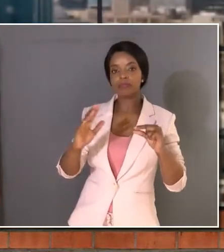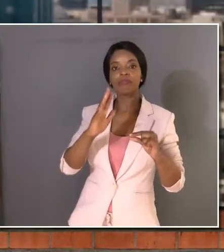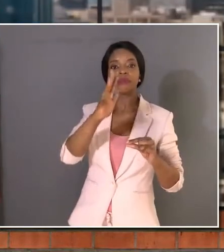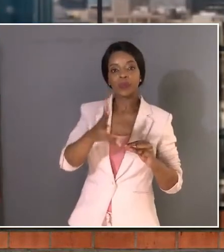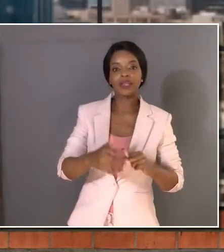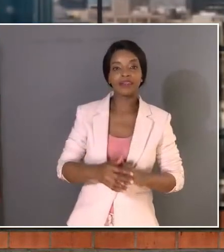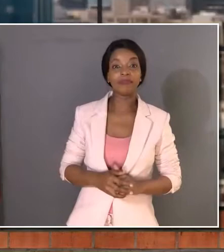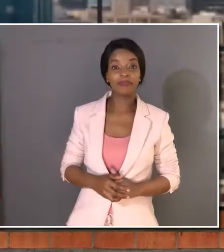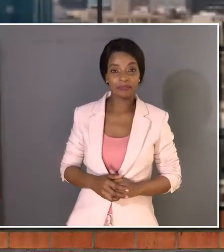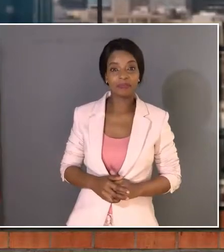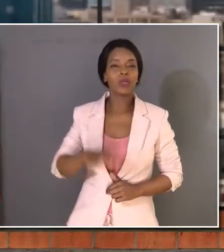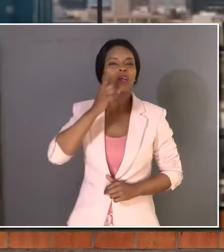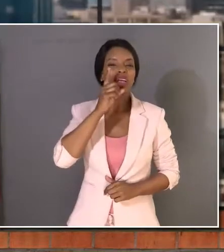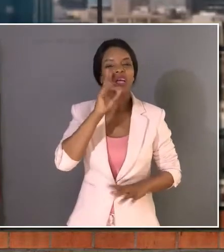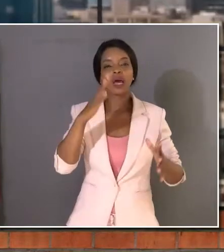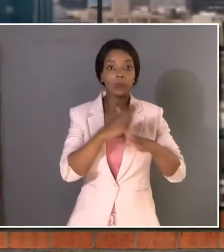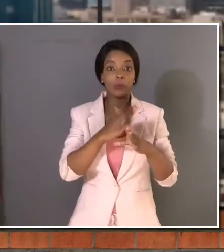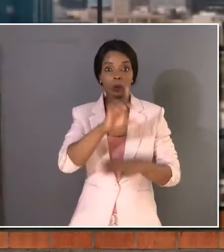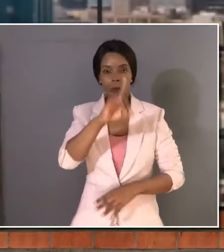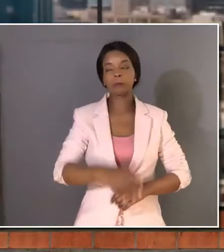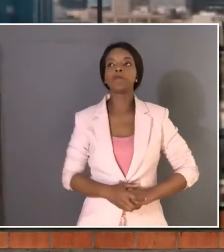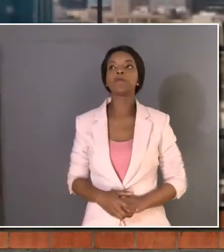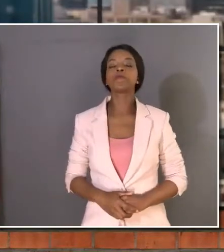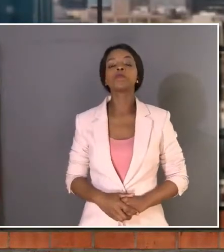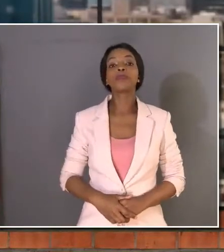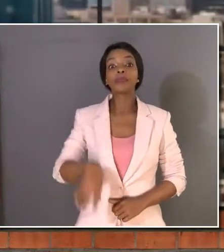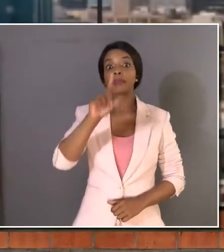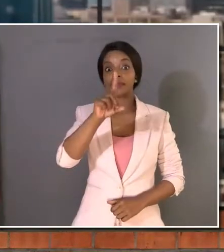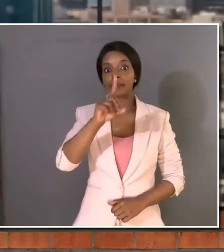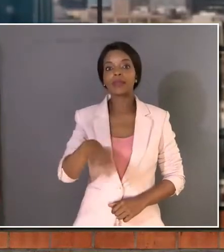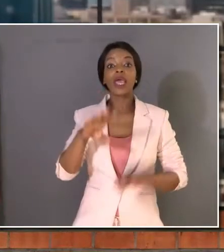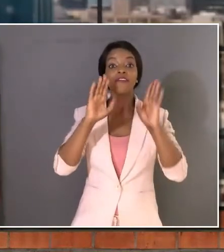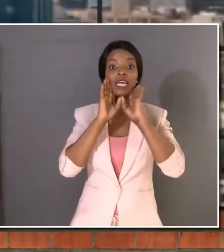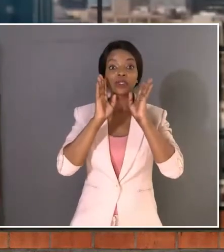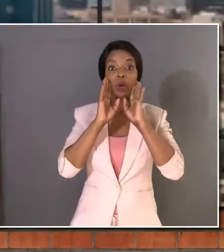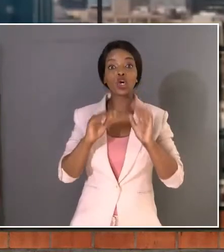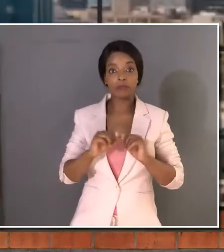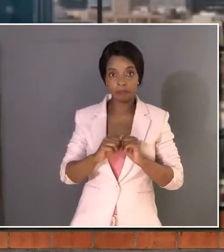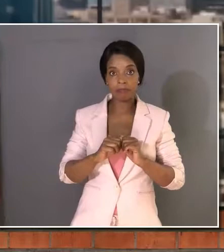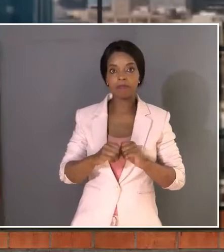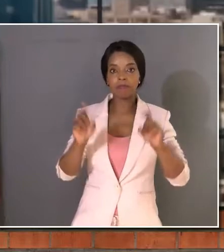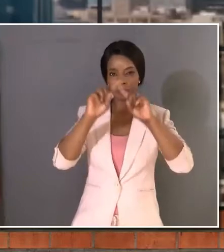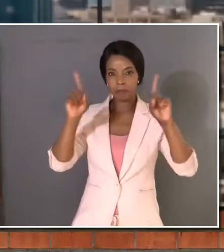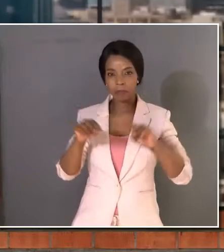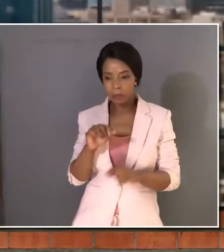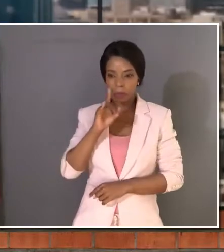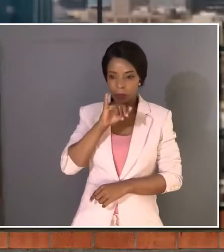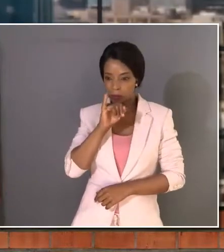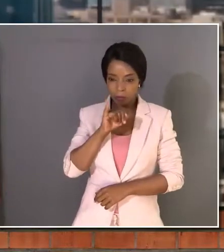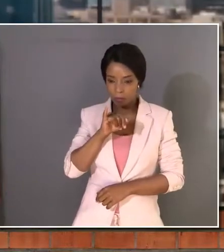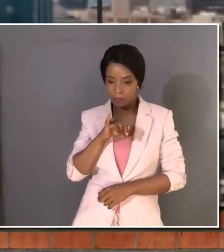do a bit of a test run. Step one, you will see a window pop up on your screen with three